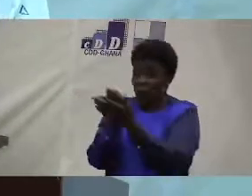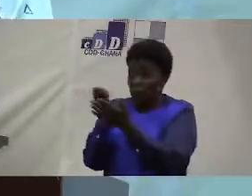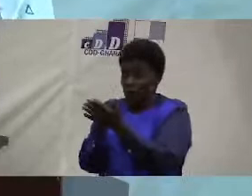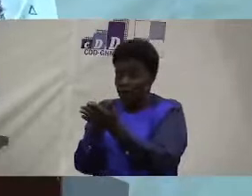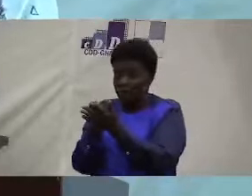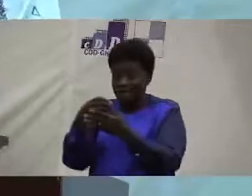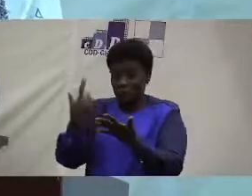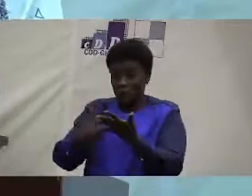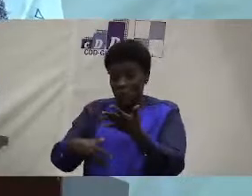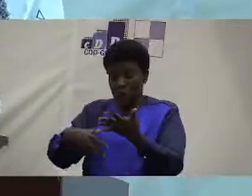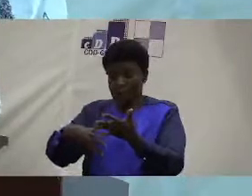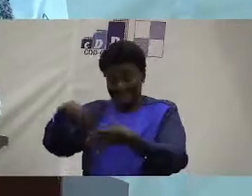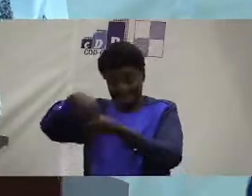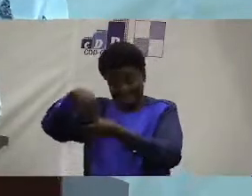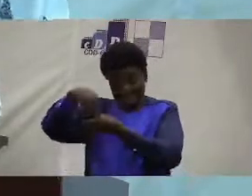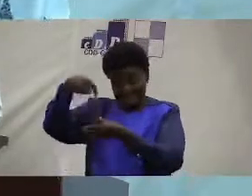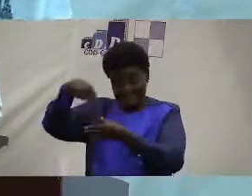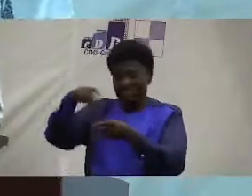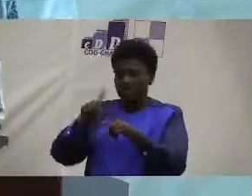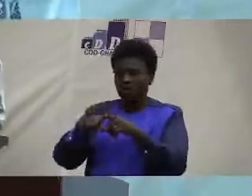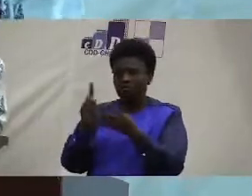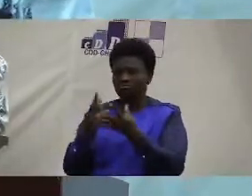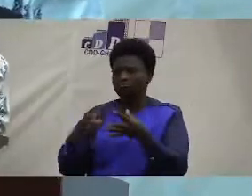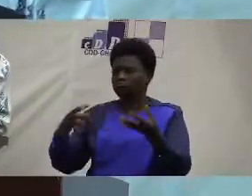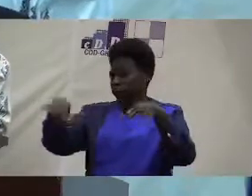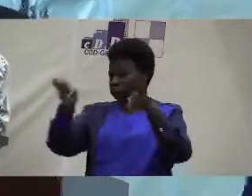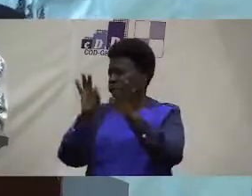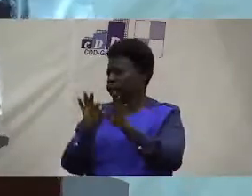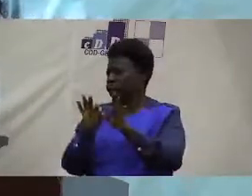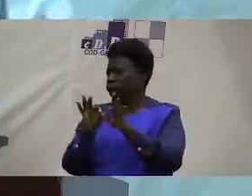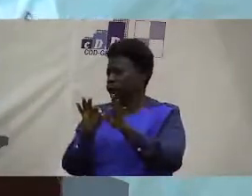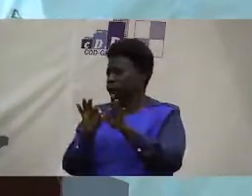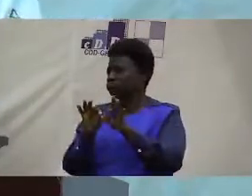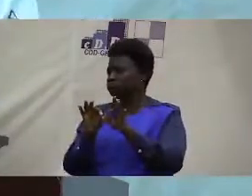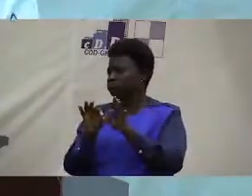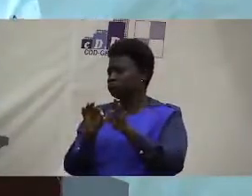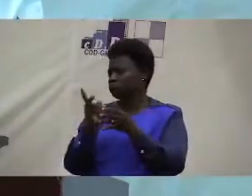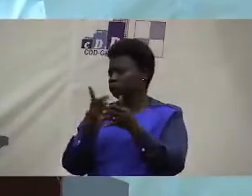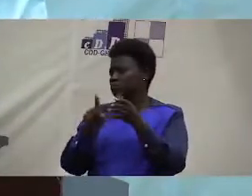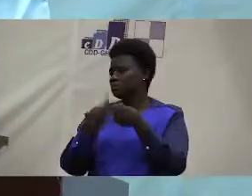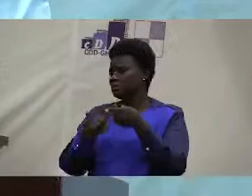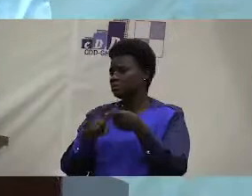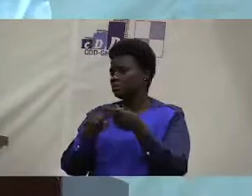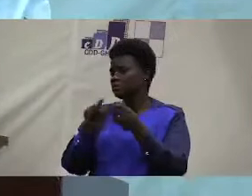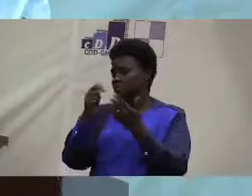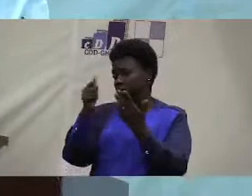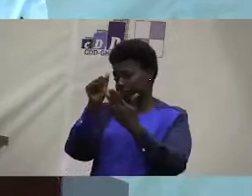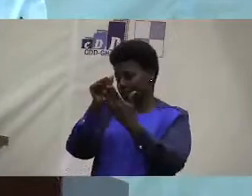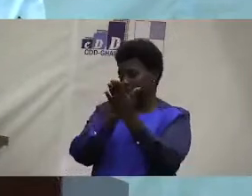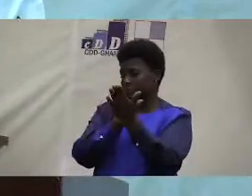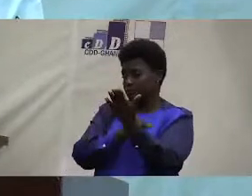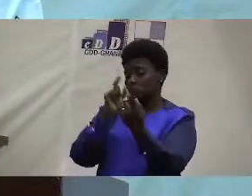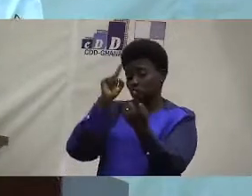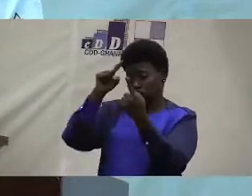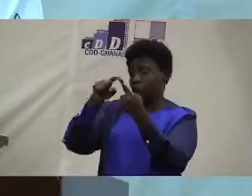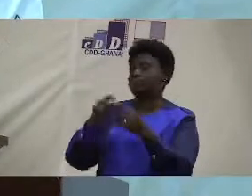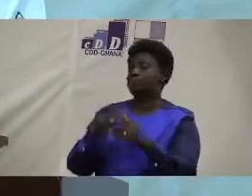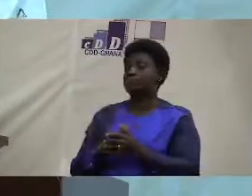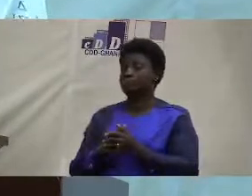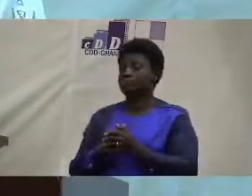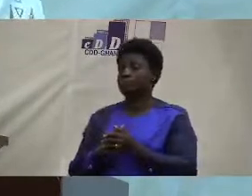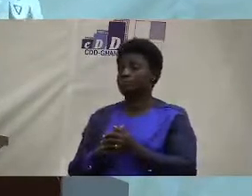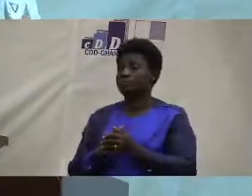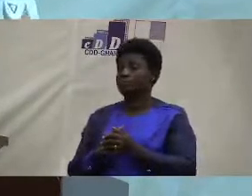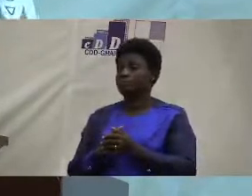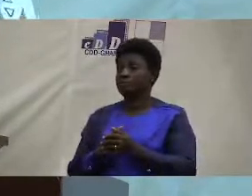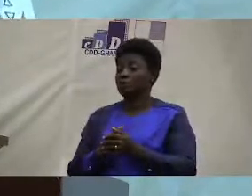of democracy should become also a major aspect of the agenda. What is